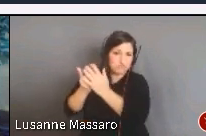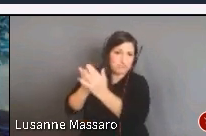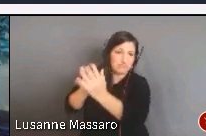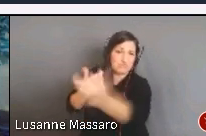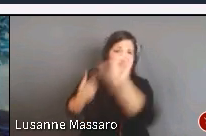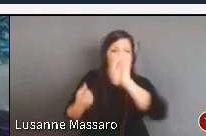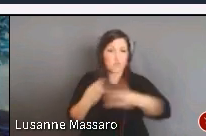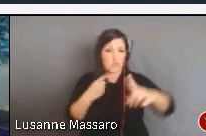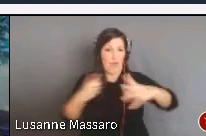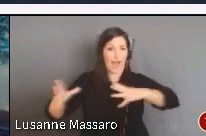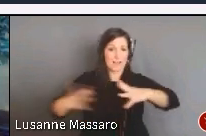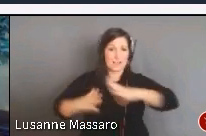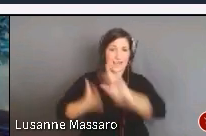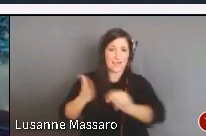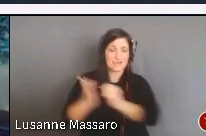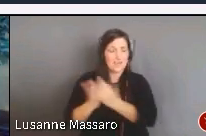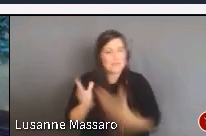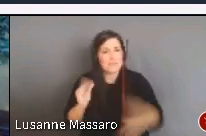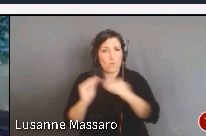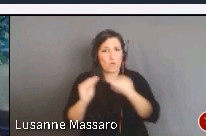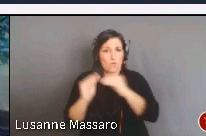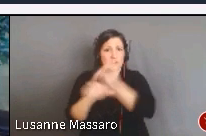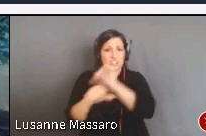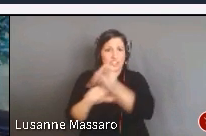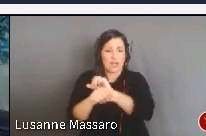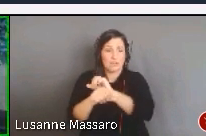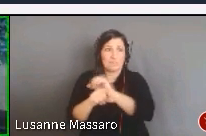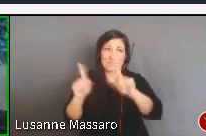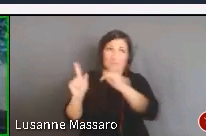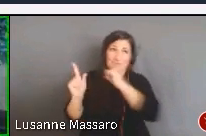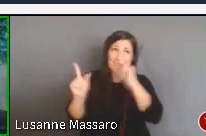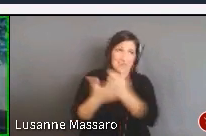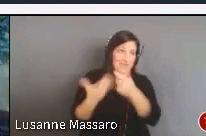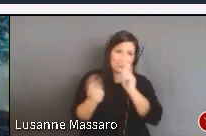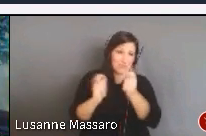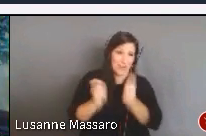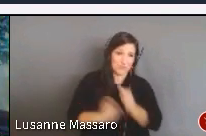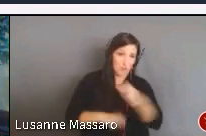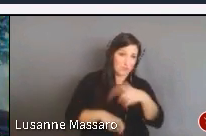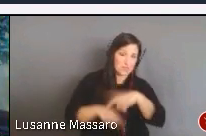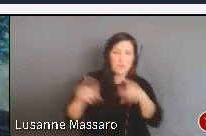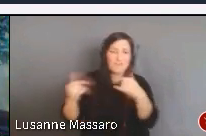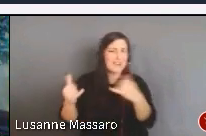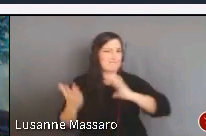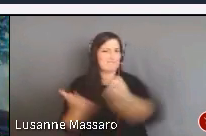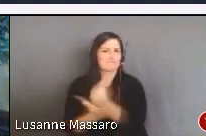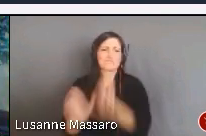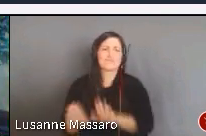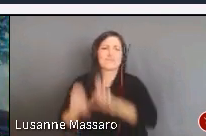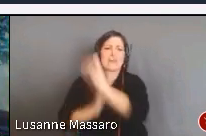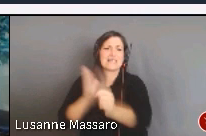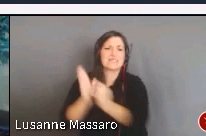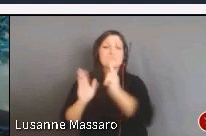positions than really ever, but everything changes all the time here. But this is a great time to start looking and